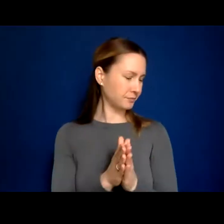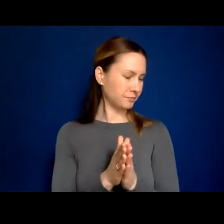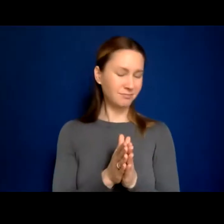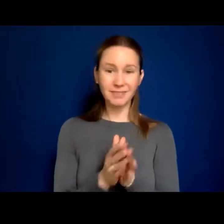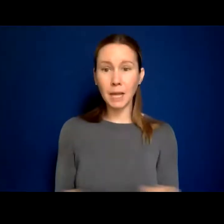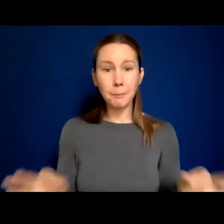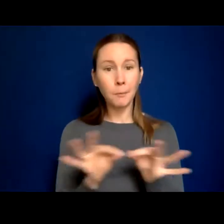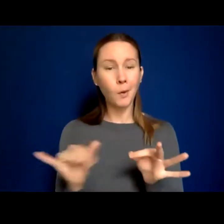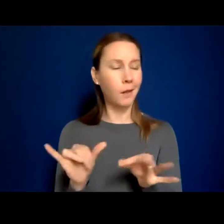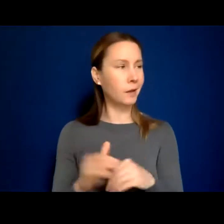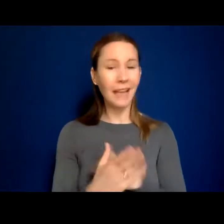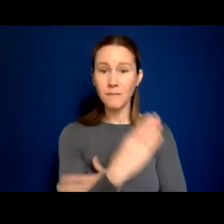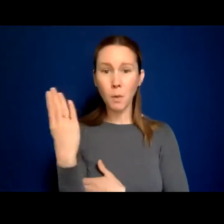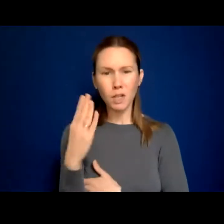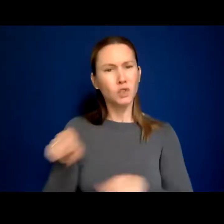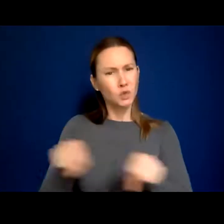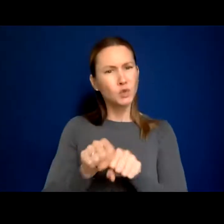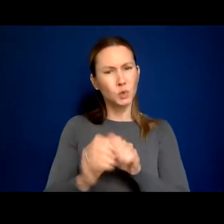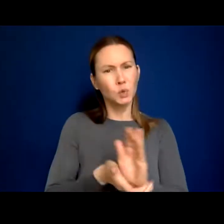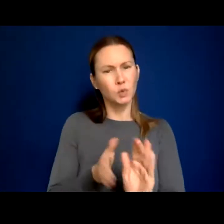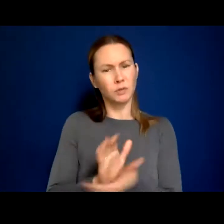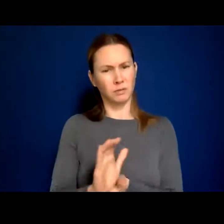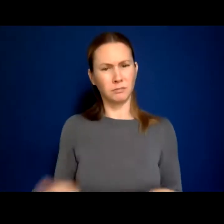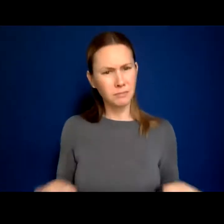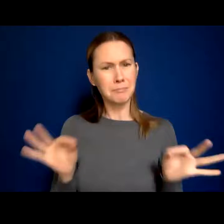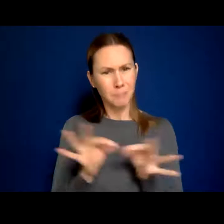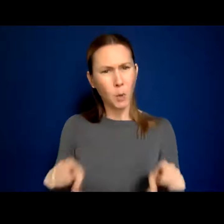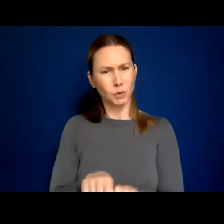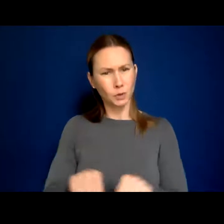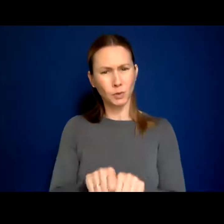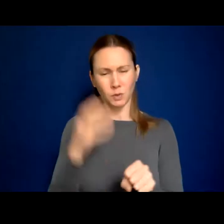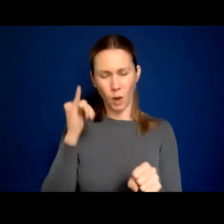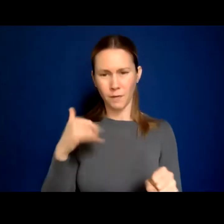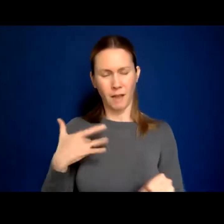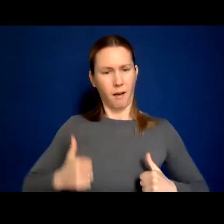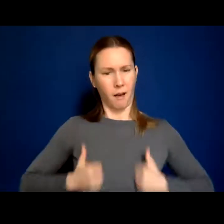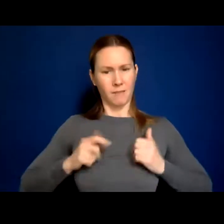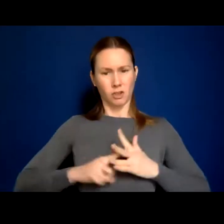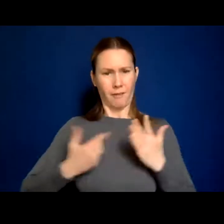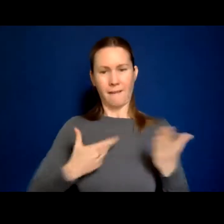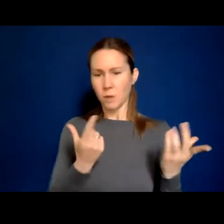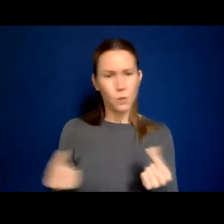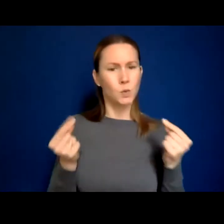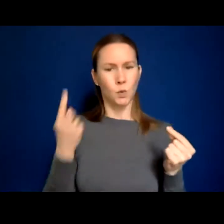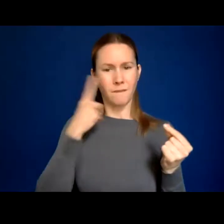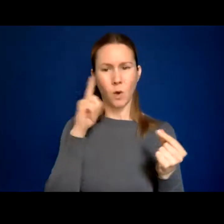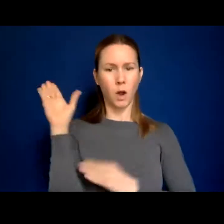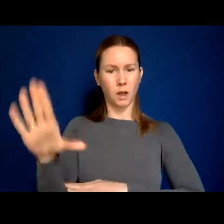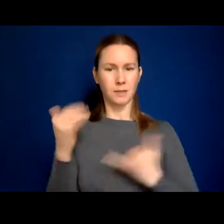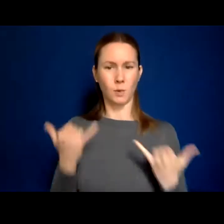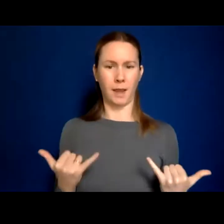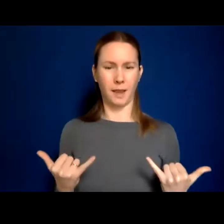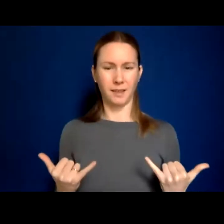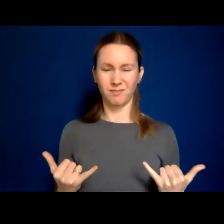shoes on in the morning. If you get your shoes on, you've got somewhere to go. That gives this quality and validation to your life. And